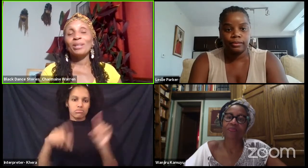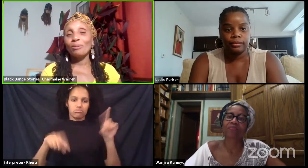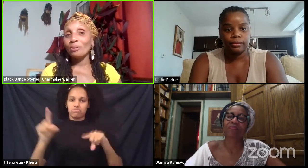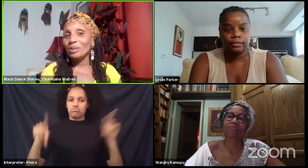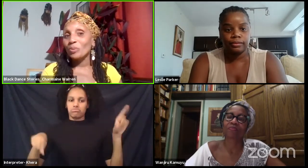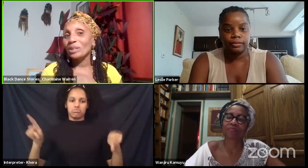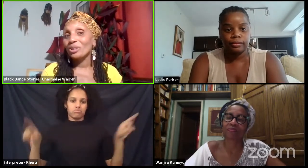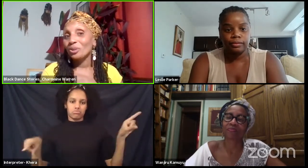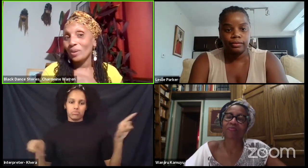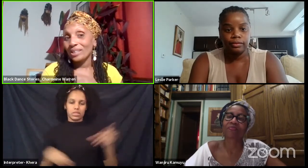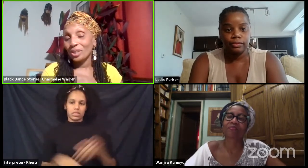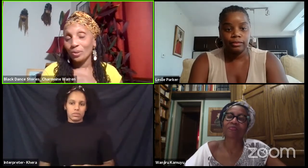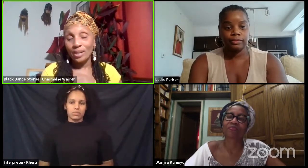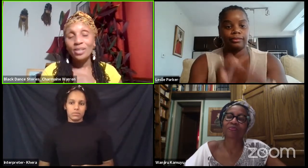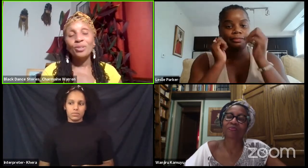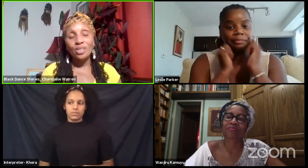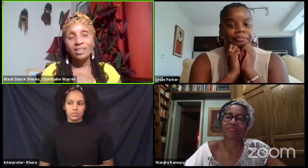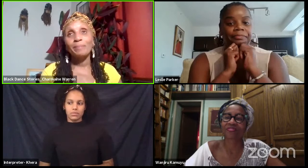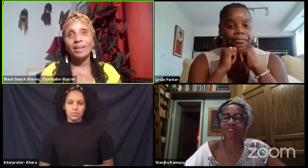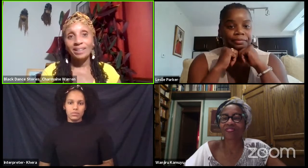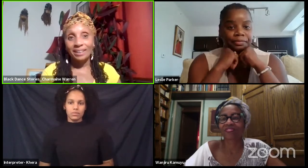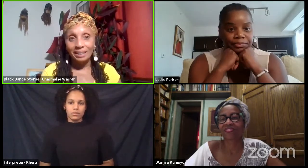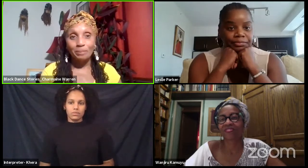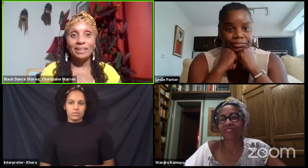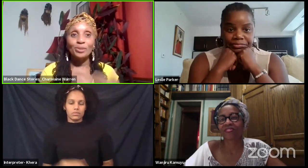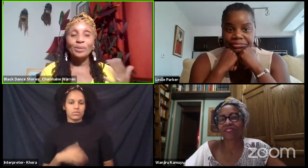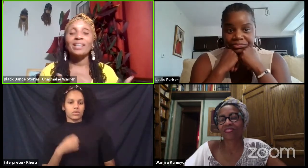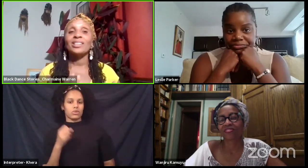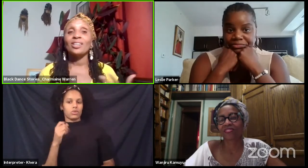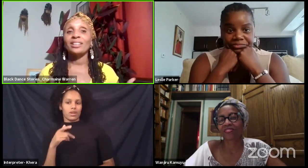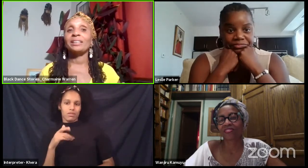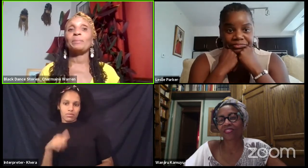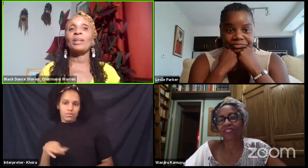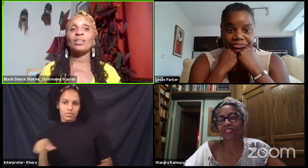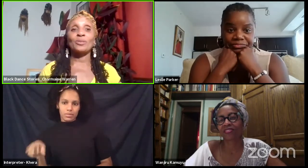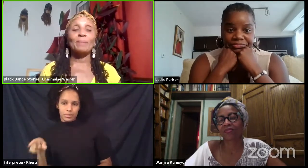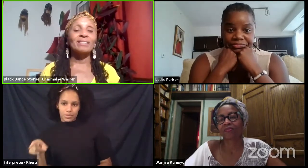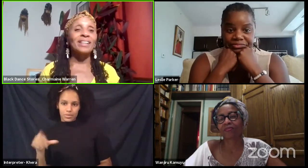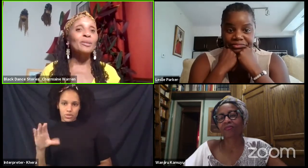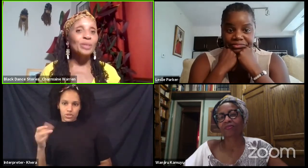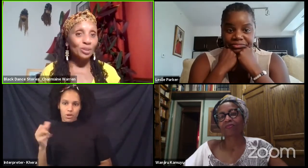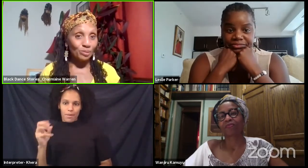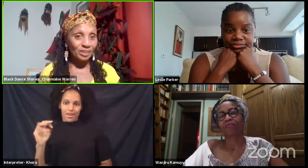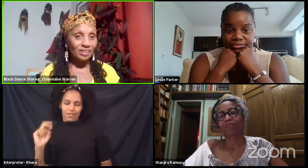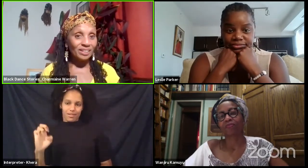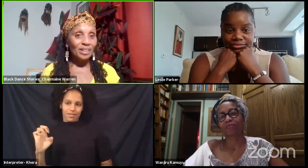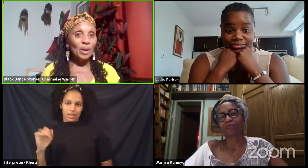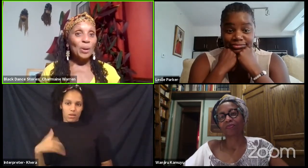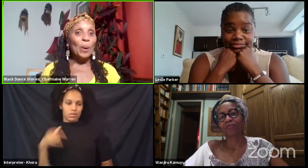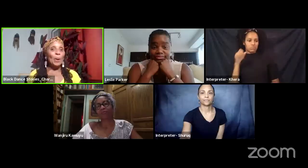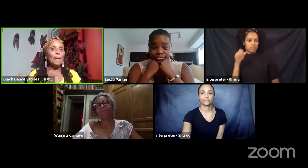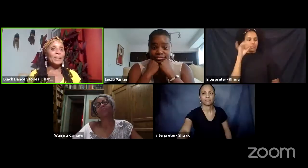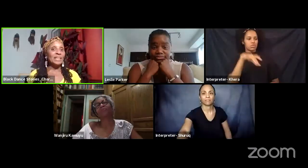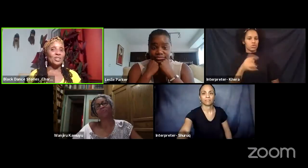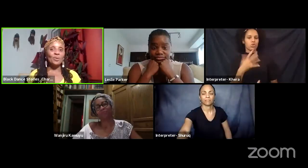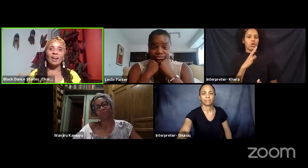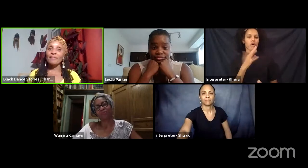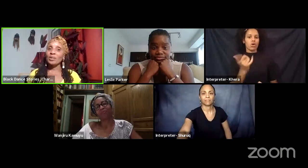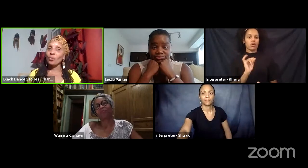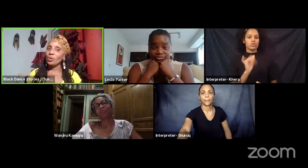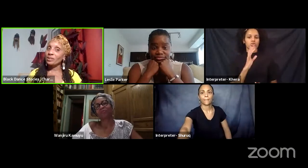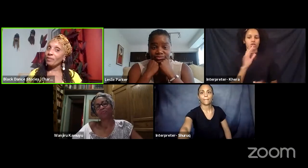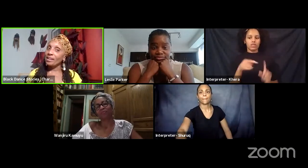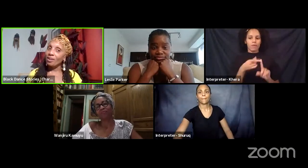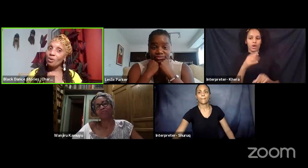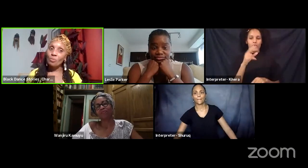Okay, I'm going to throw this one to you once you I know you talked about it a little bit and you and I talked a little bit also about negritude. But you